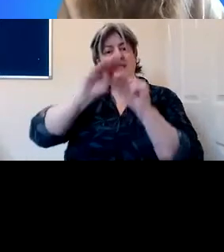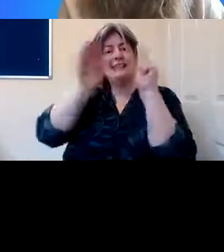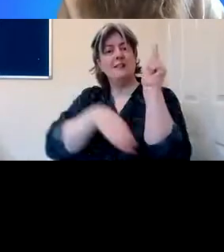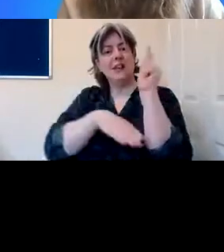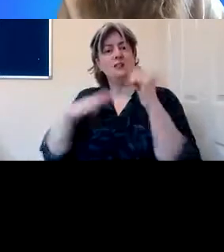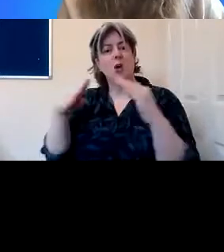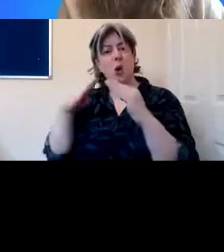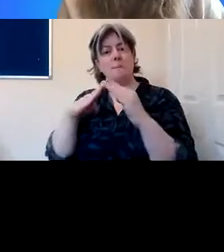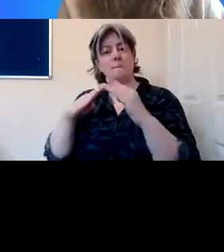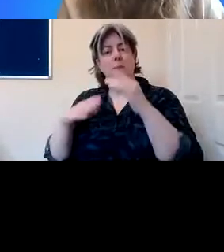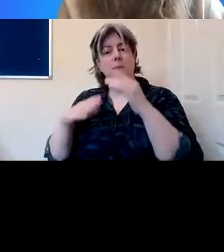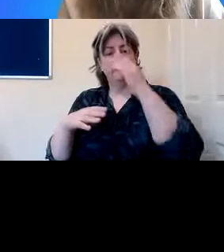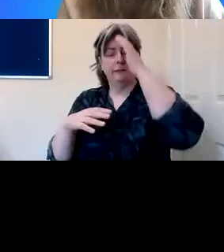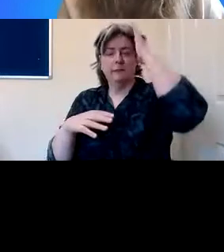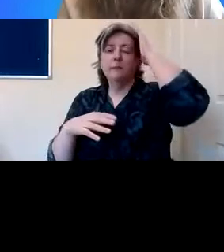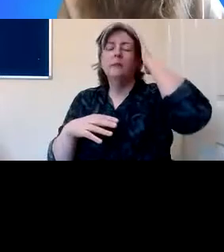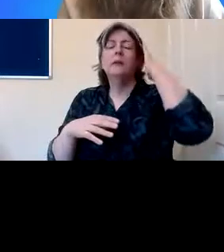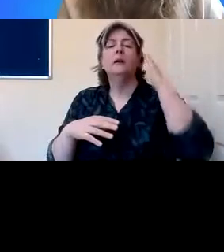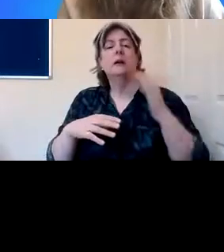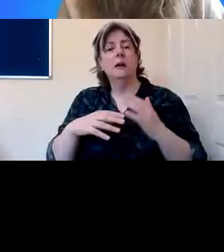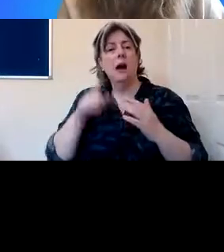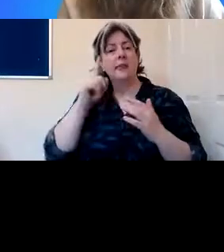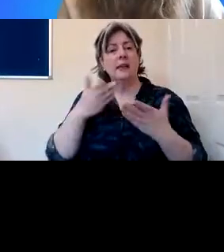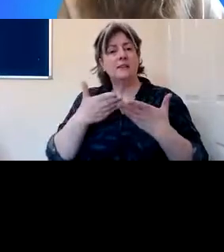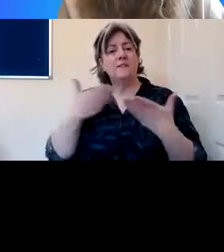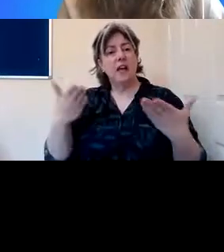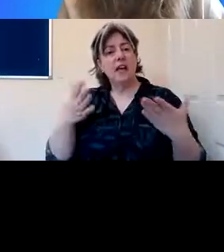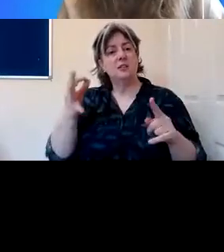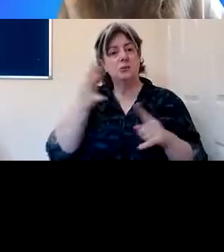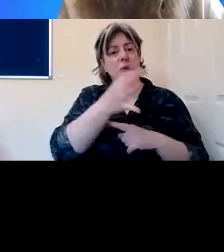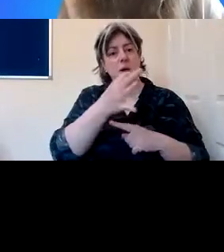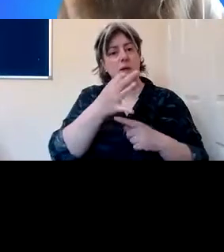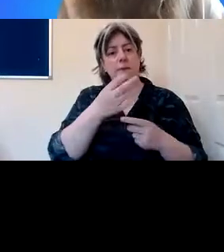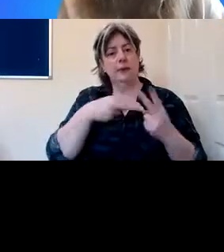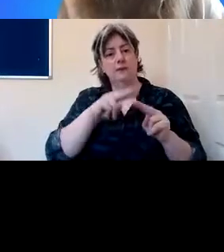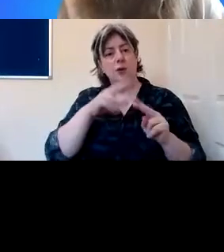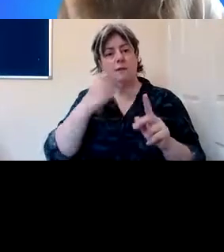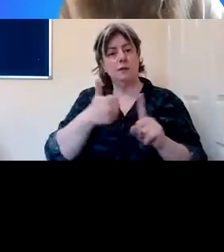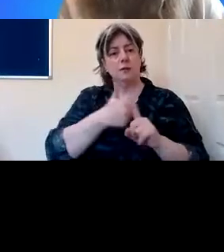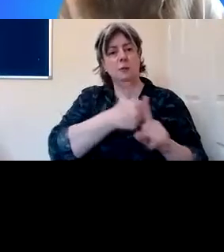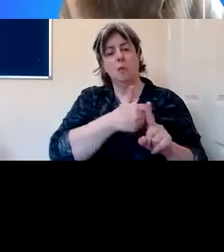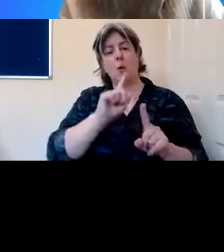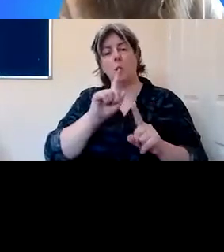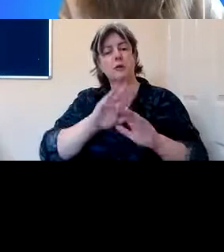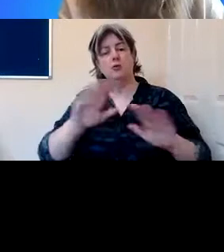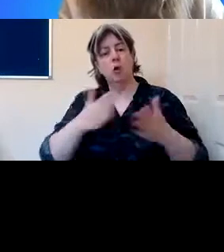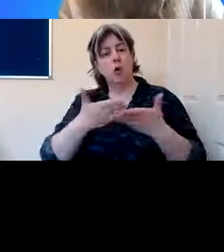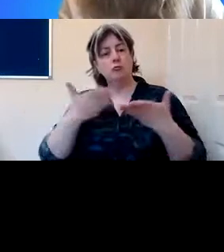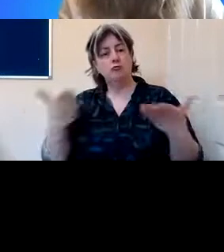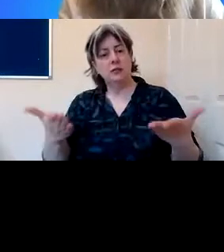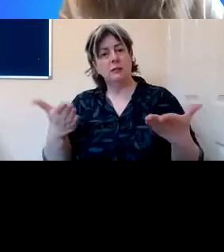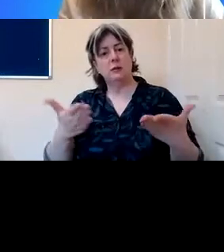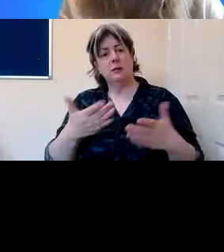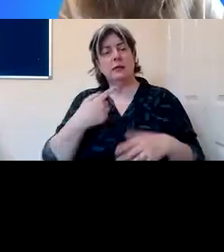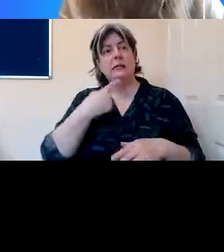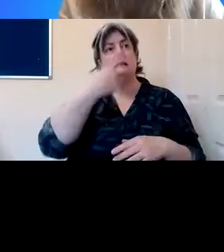but I think it's a reasonable ask so long as we put the support in place. What is not reasonable to do is to say to the head teacher,